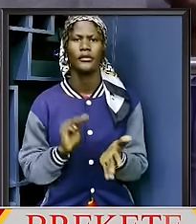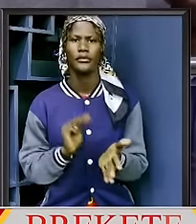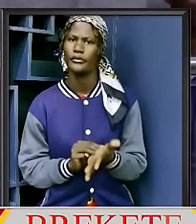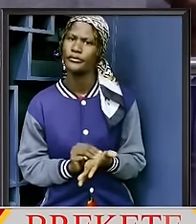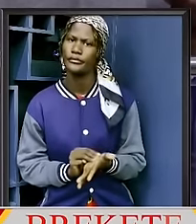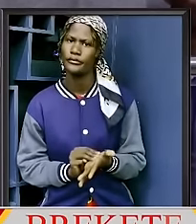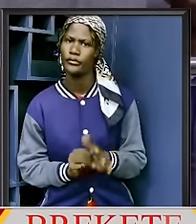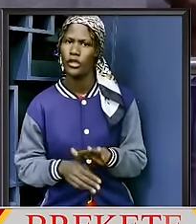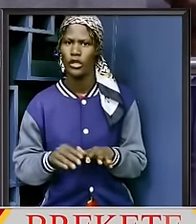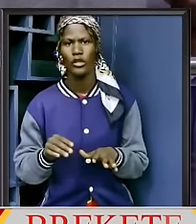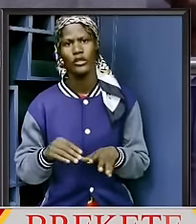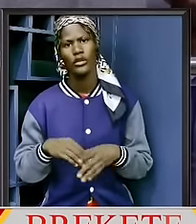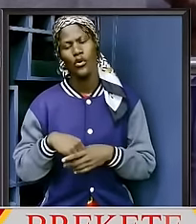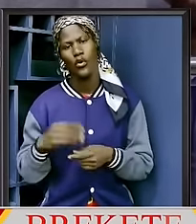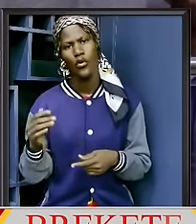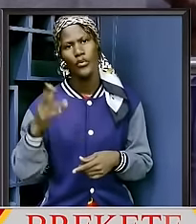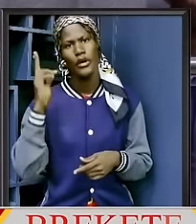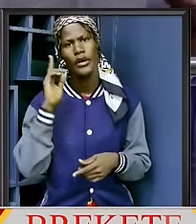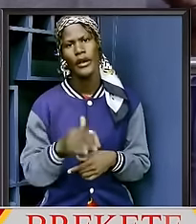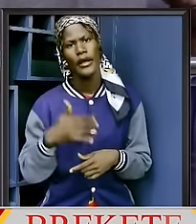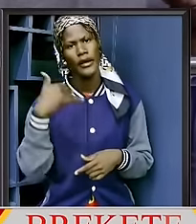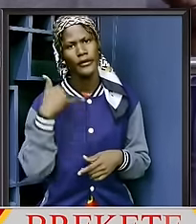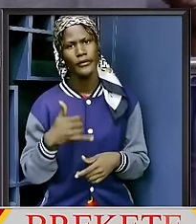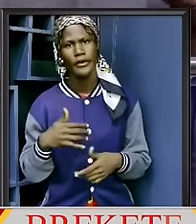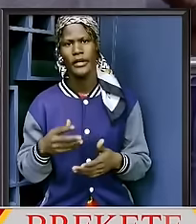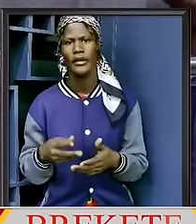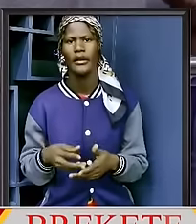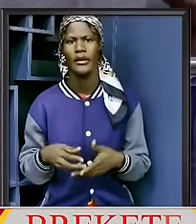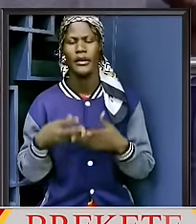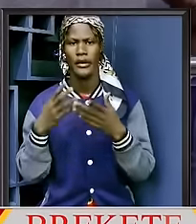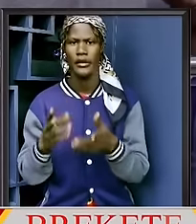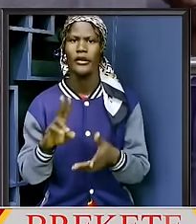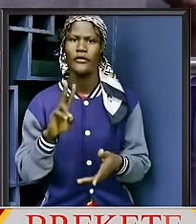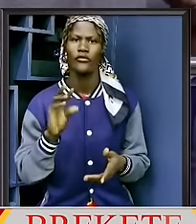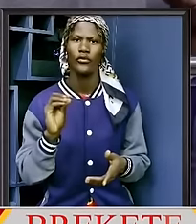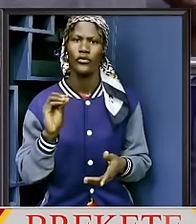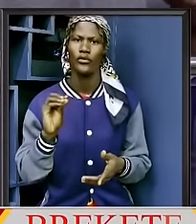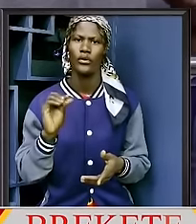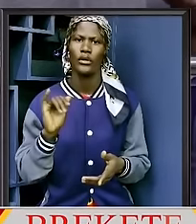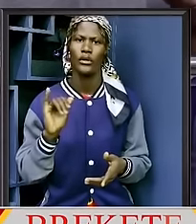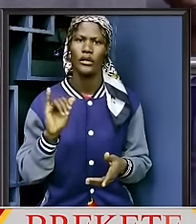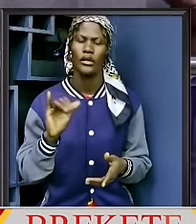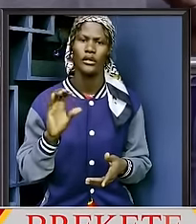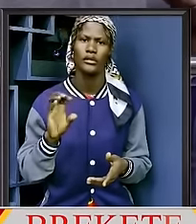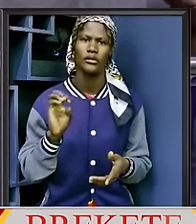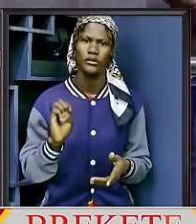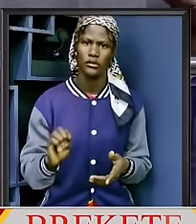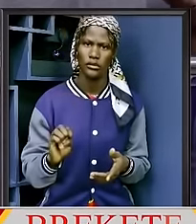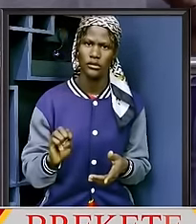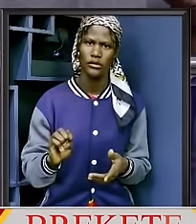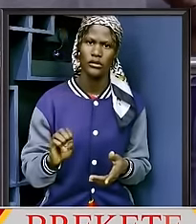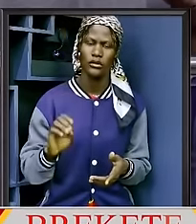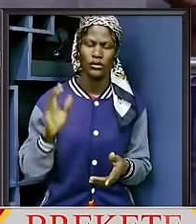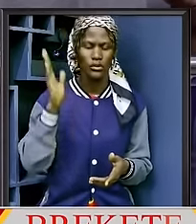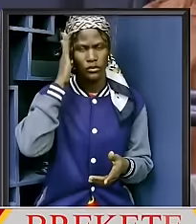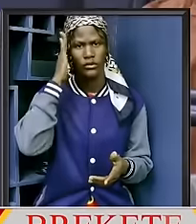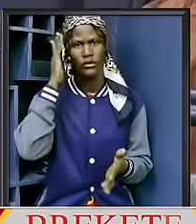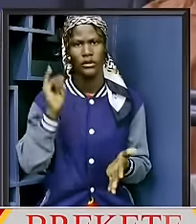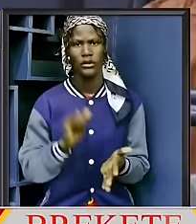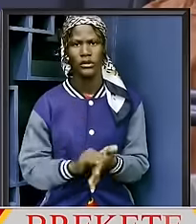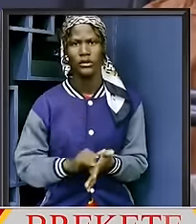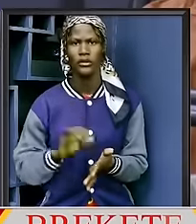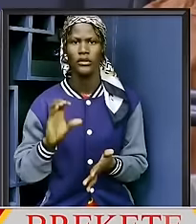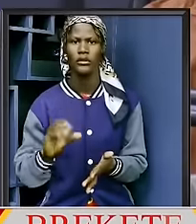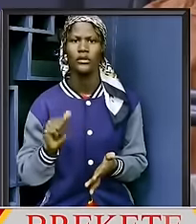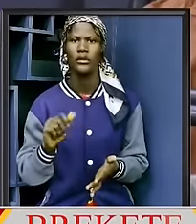now opened her phone, start taking my voice, this thing, that at least when they get to the office, they will know that the case is